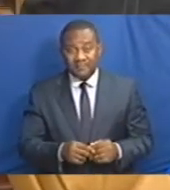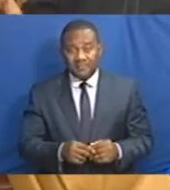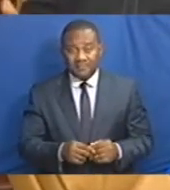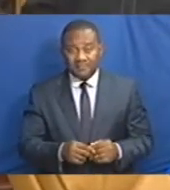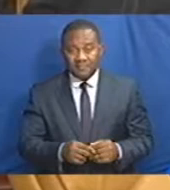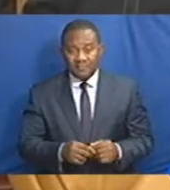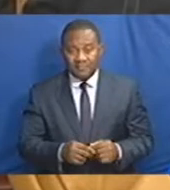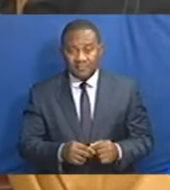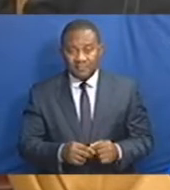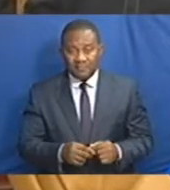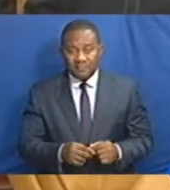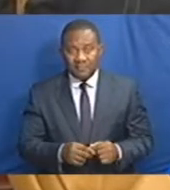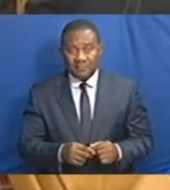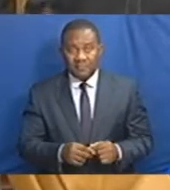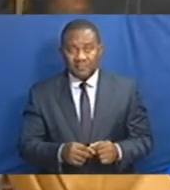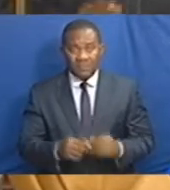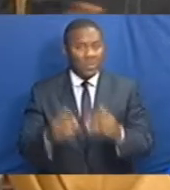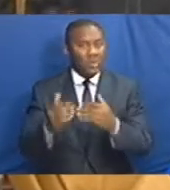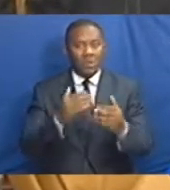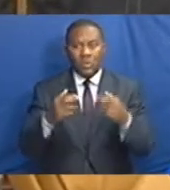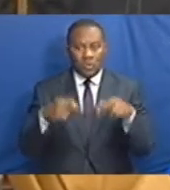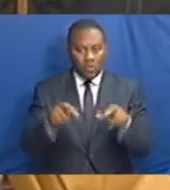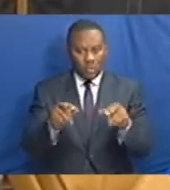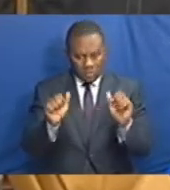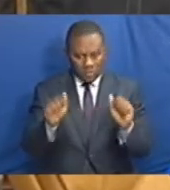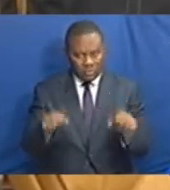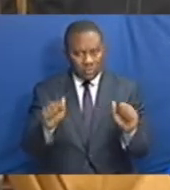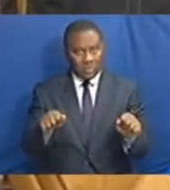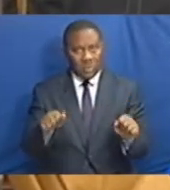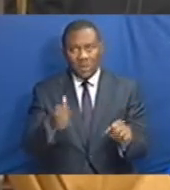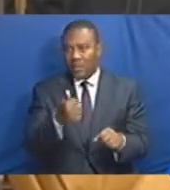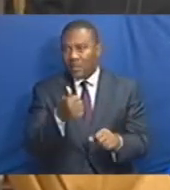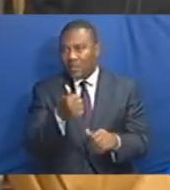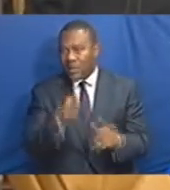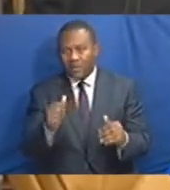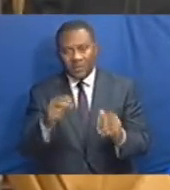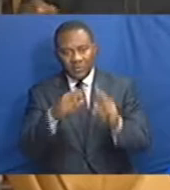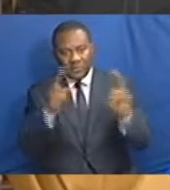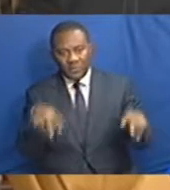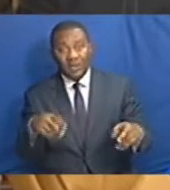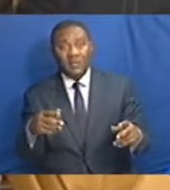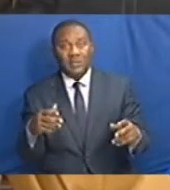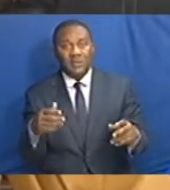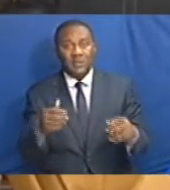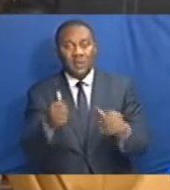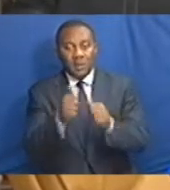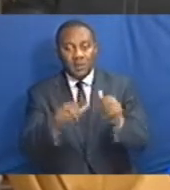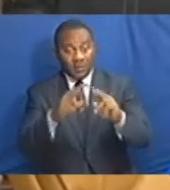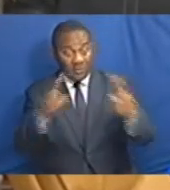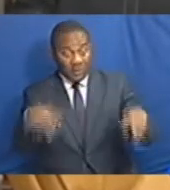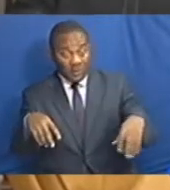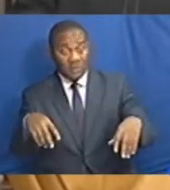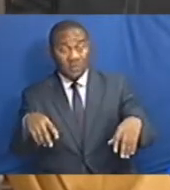actually do our roads so that every village which is in Ghana is going